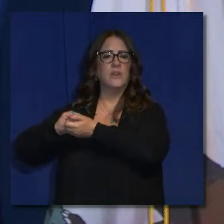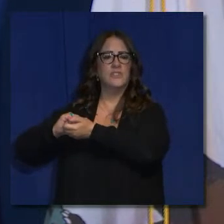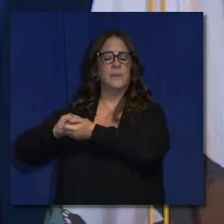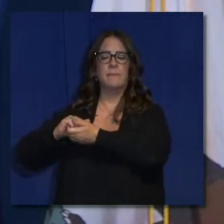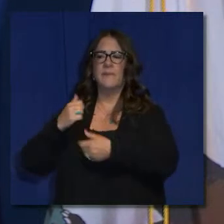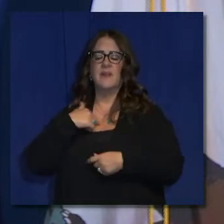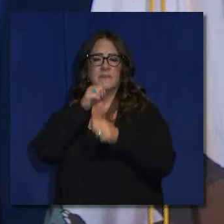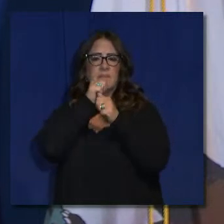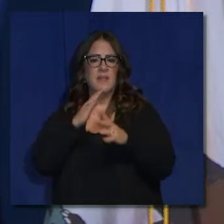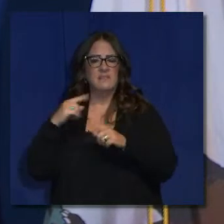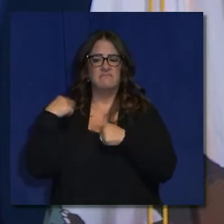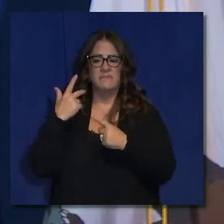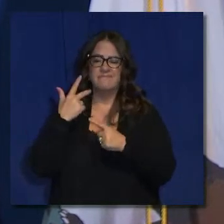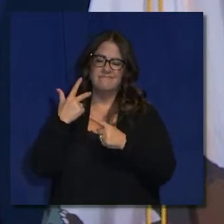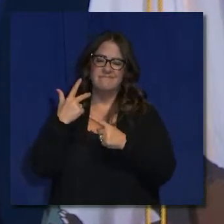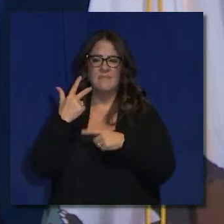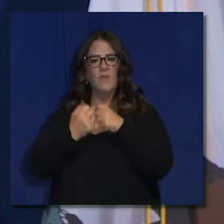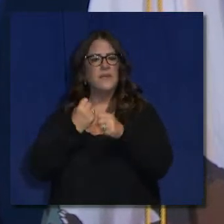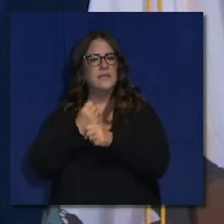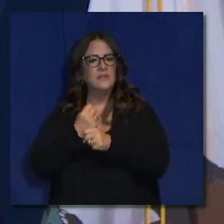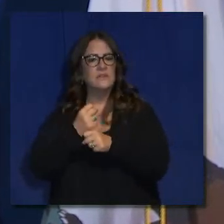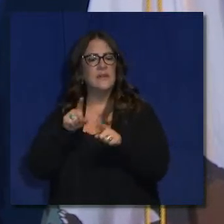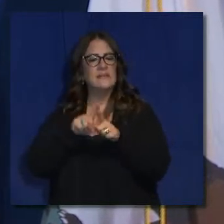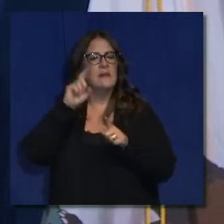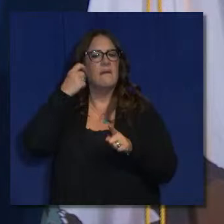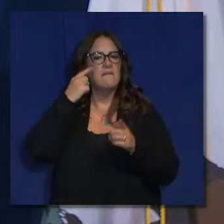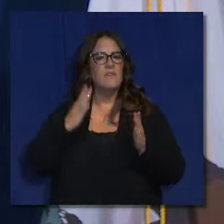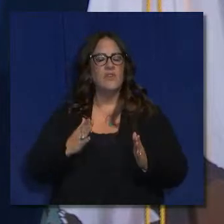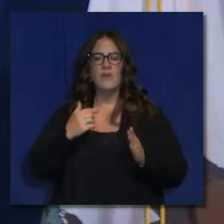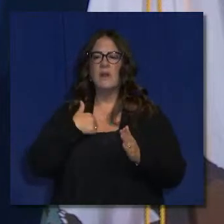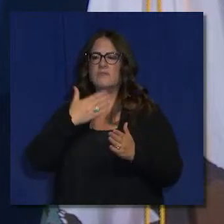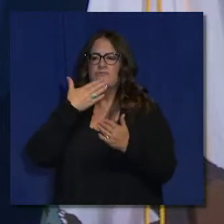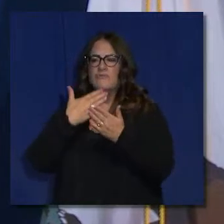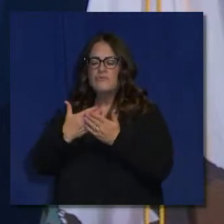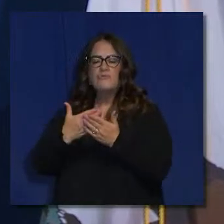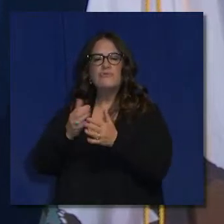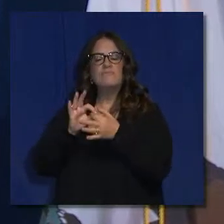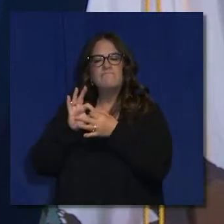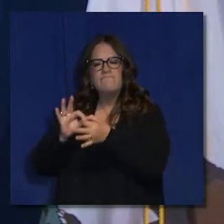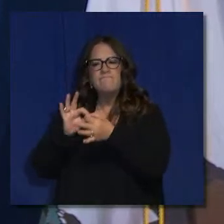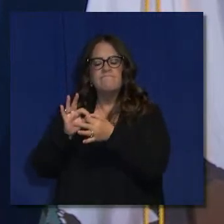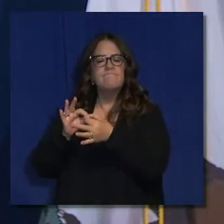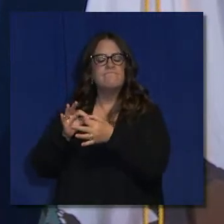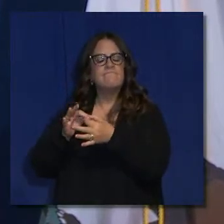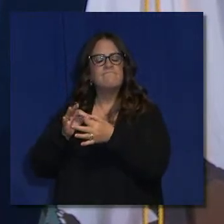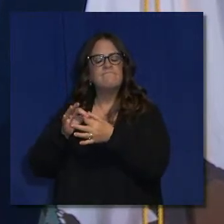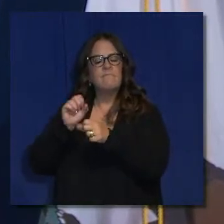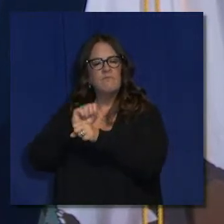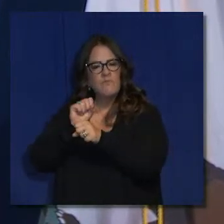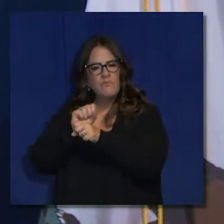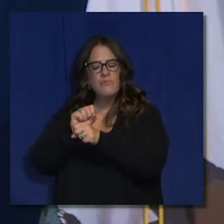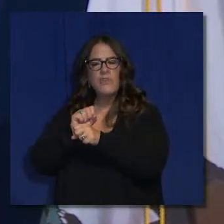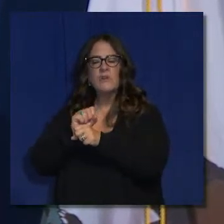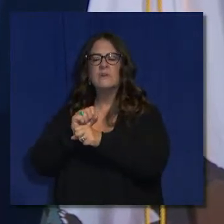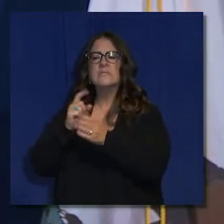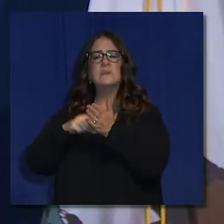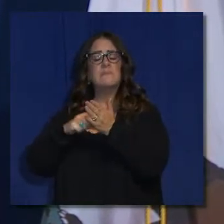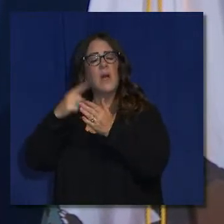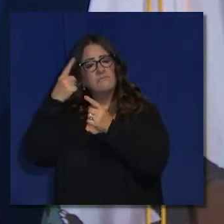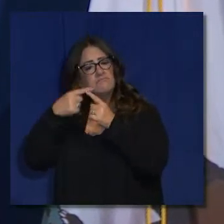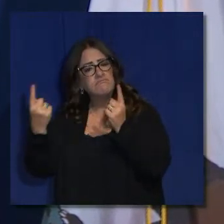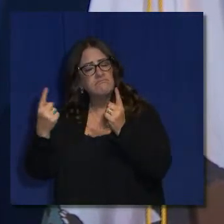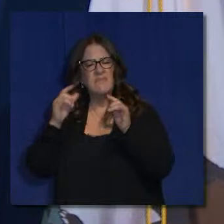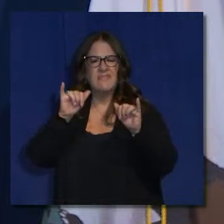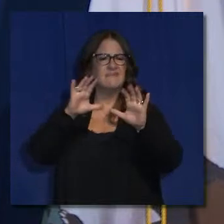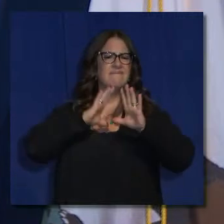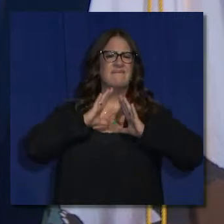little over 3 years as governor, to have had a remarkably good working relationship with the legislature. We have differences, and that's